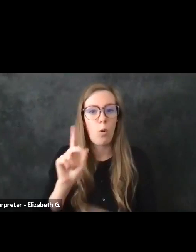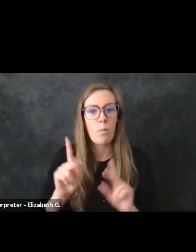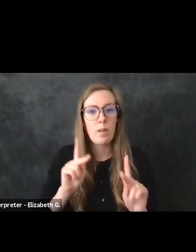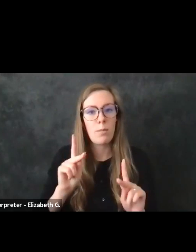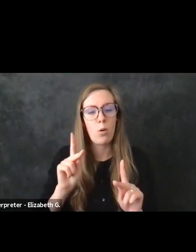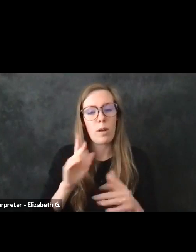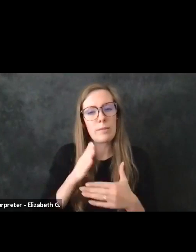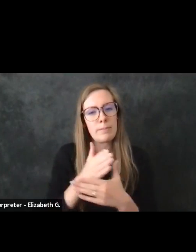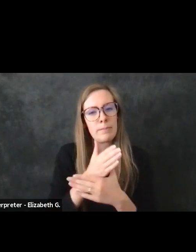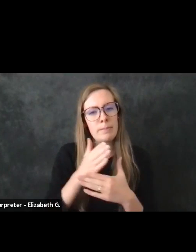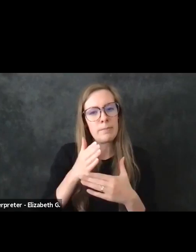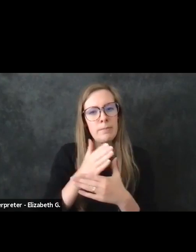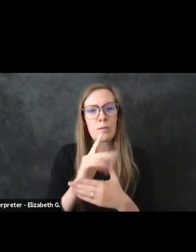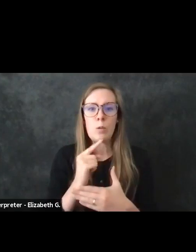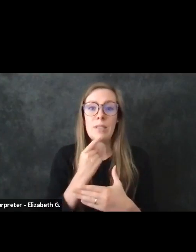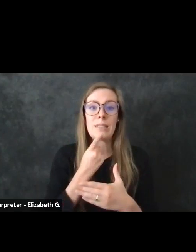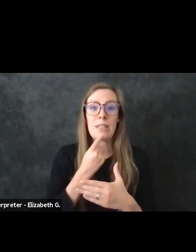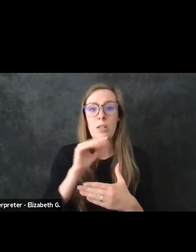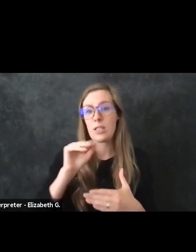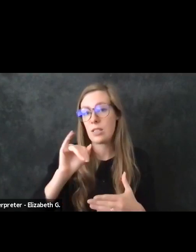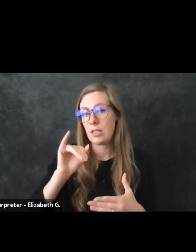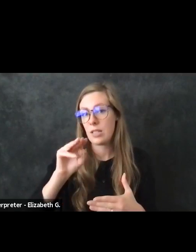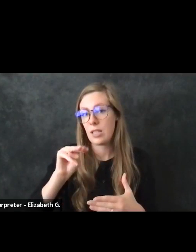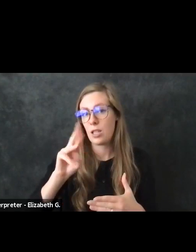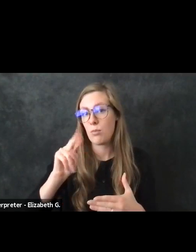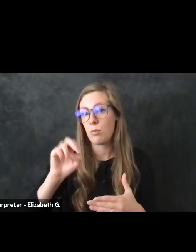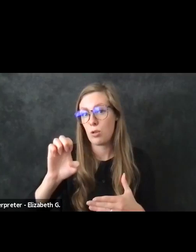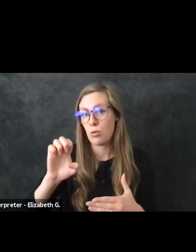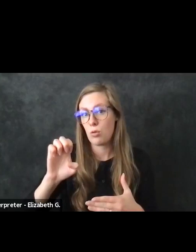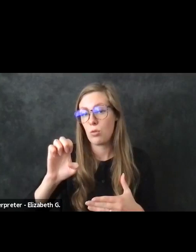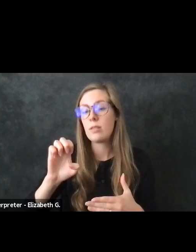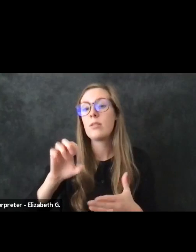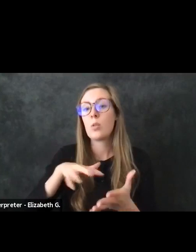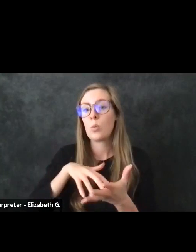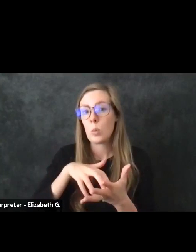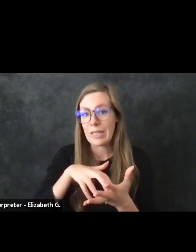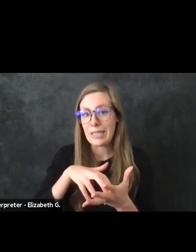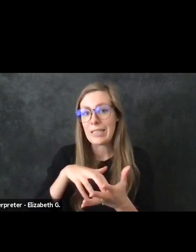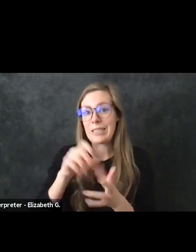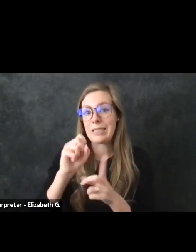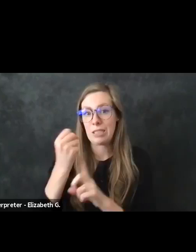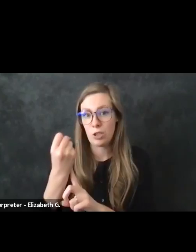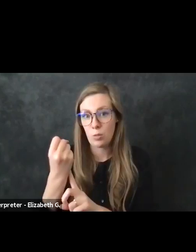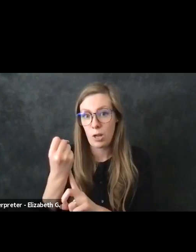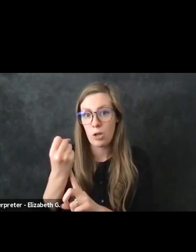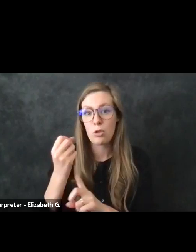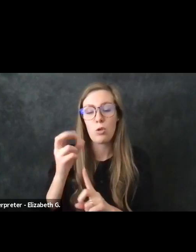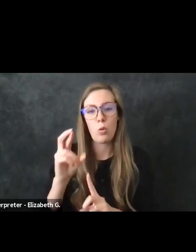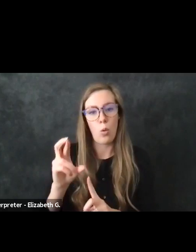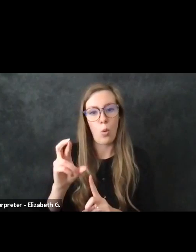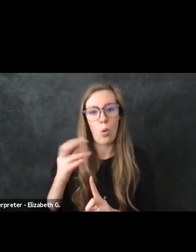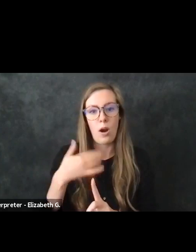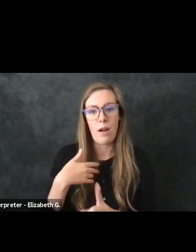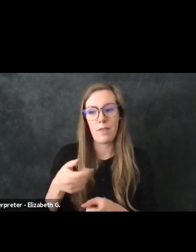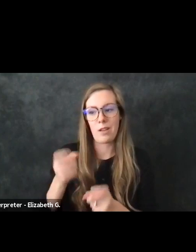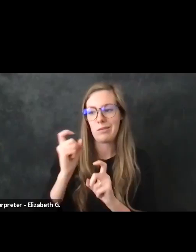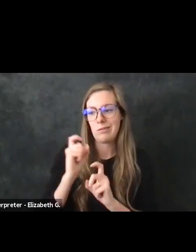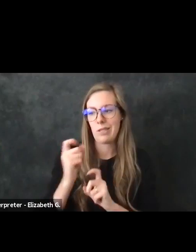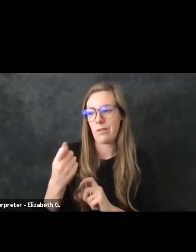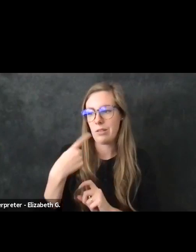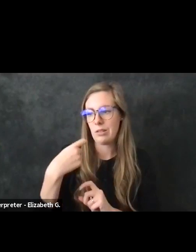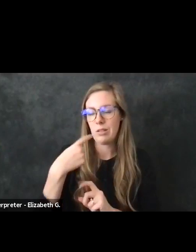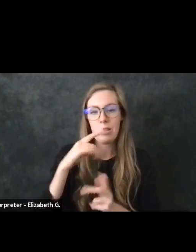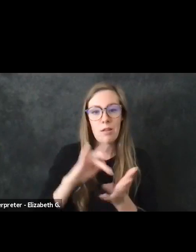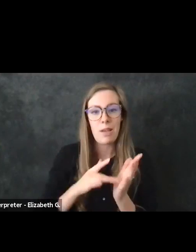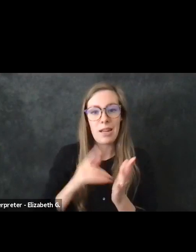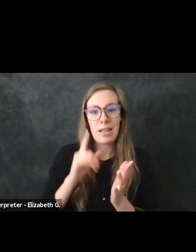to severe immune compromise due to a medical condition or being a recipient of immunosuppressive medications or